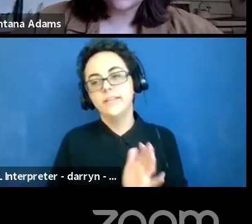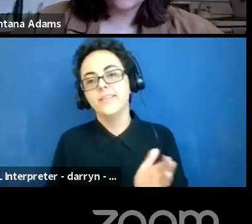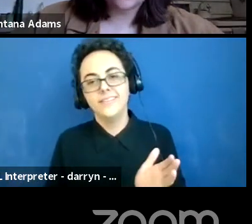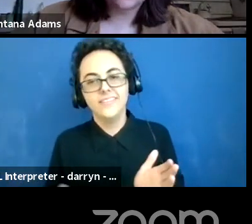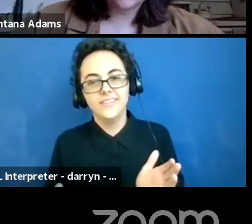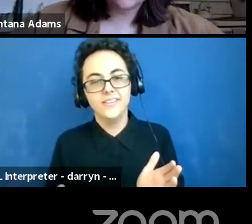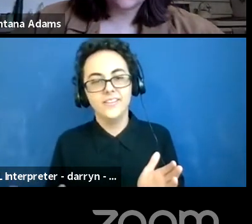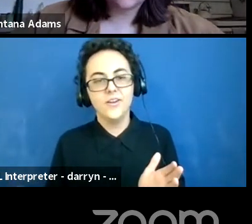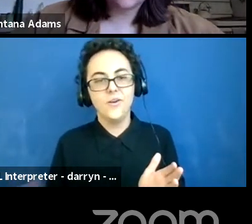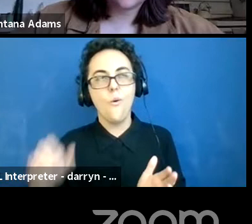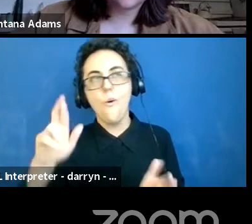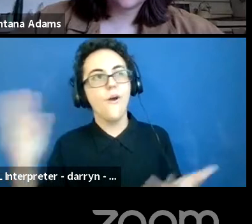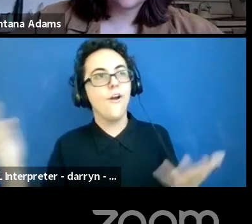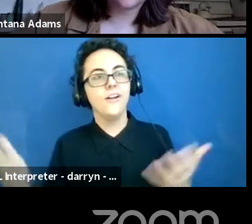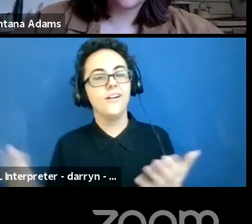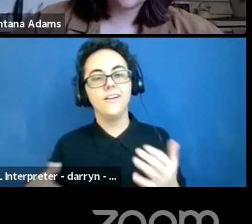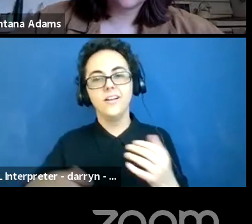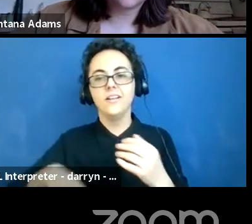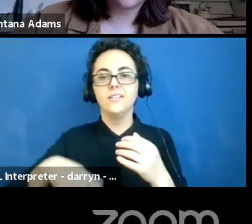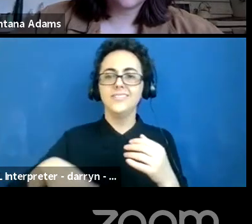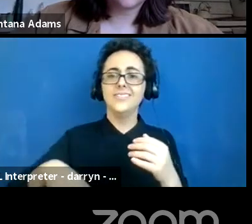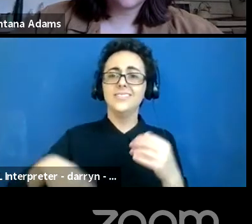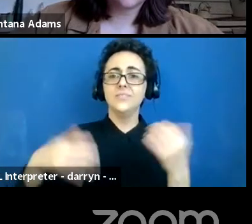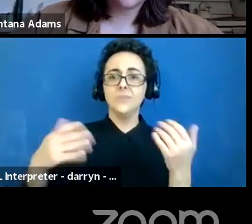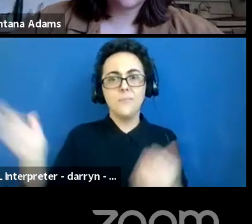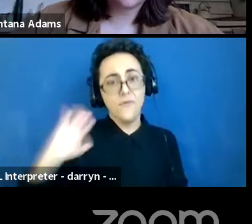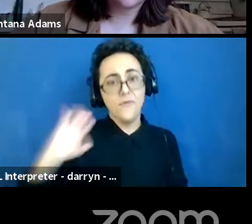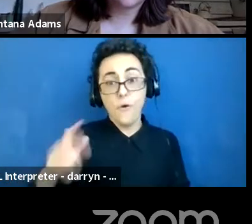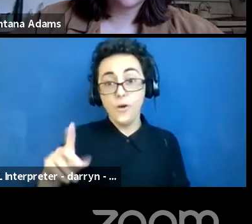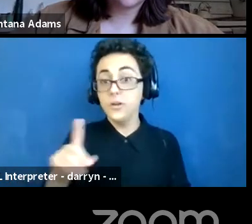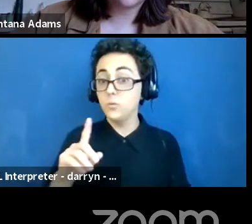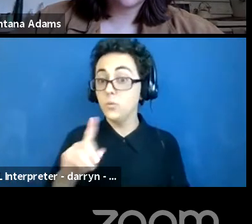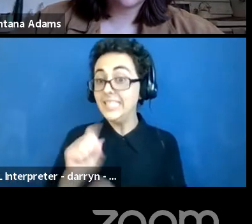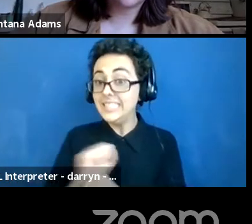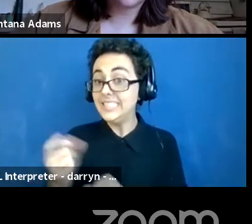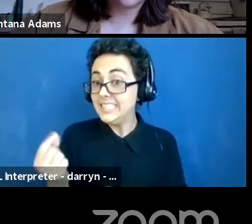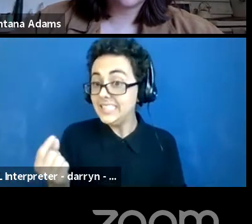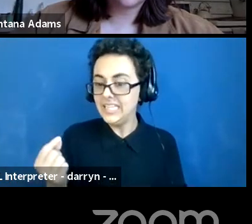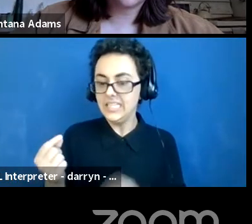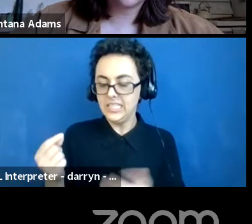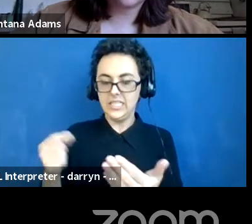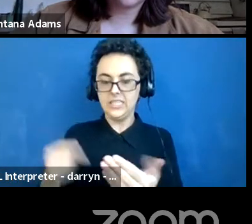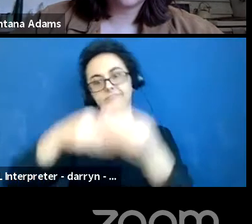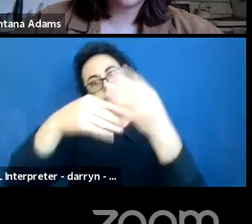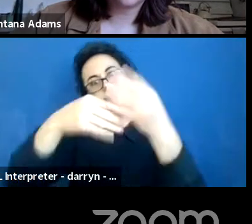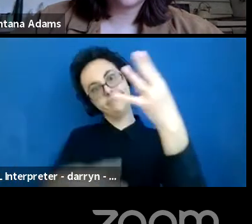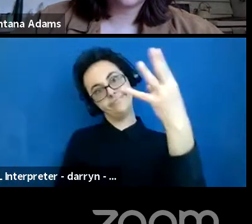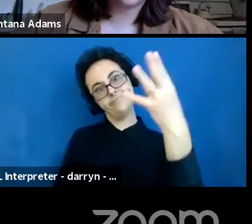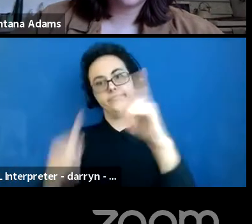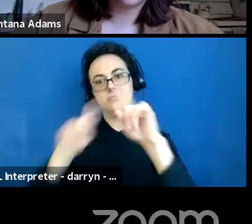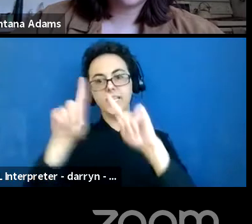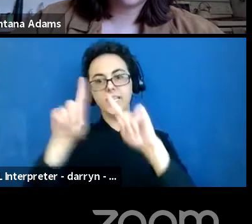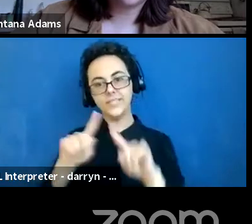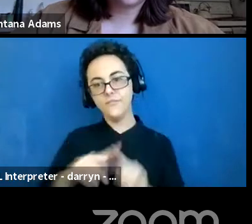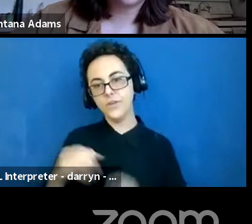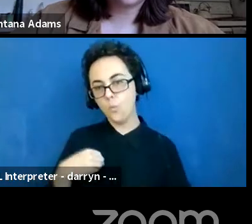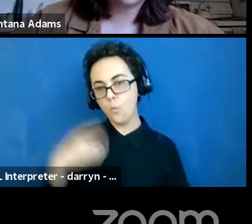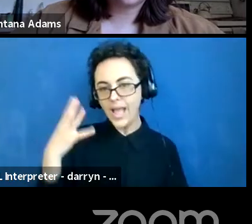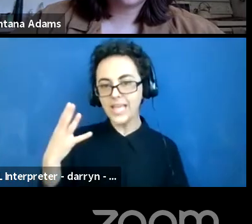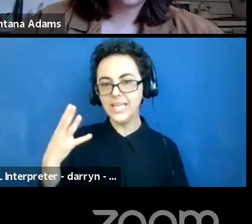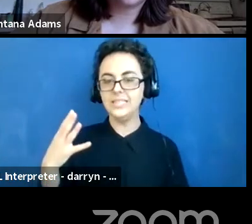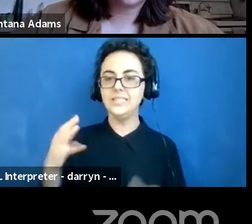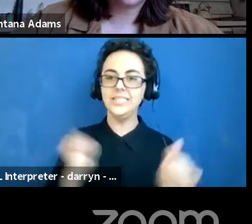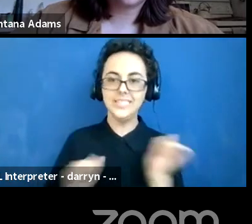you know, this long canon of white theater. And I think that's something